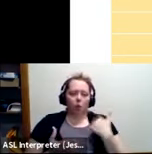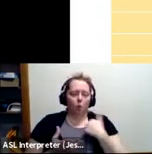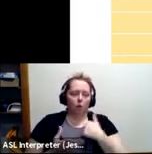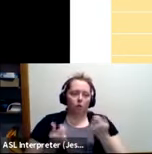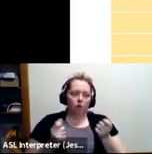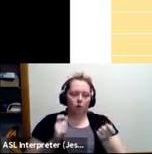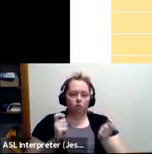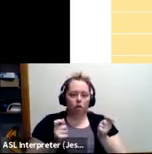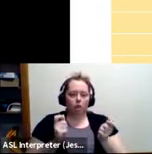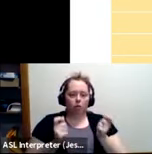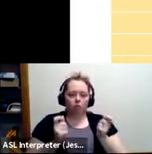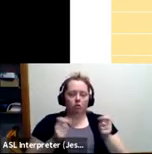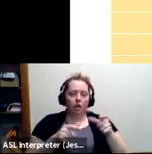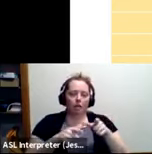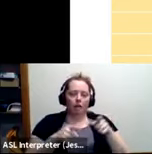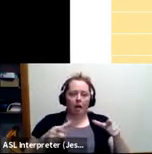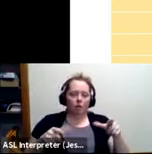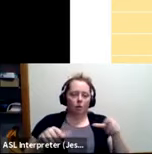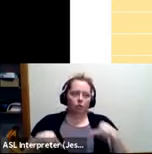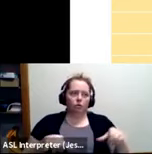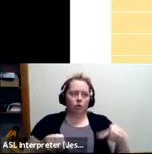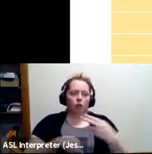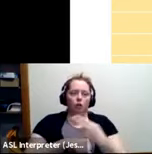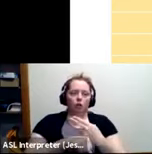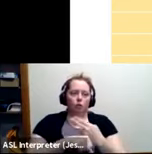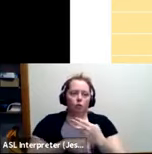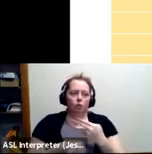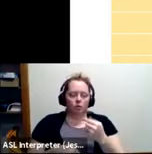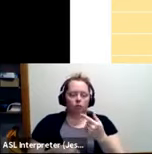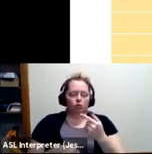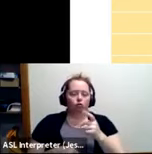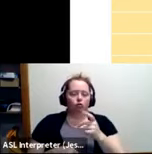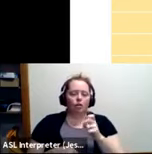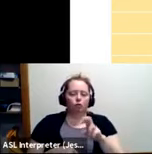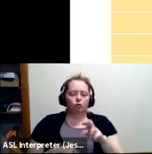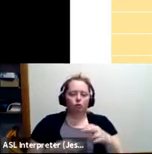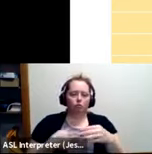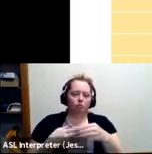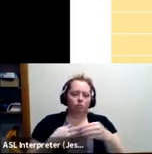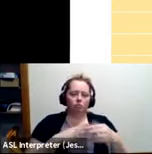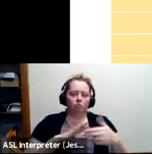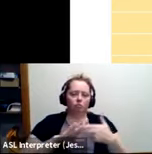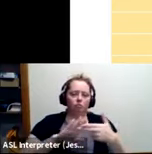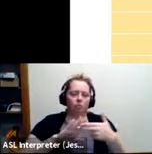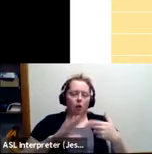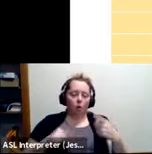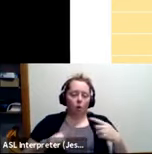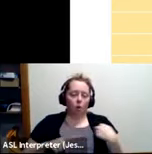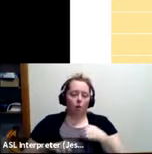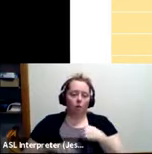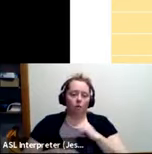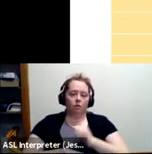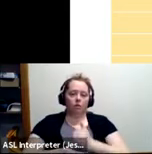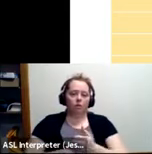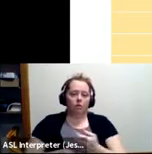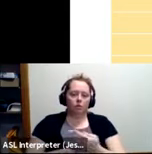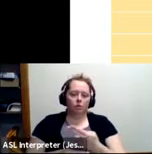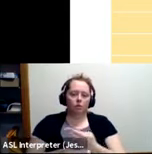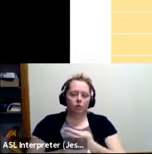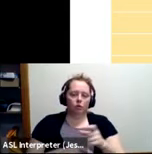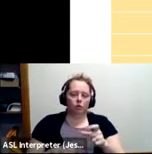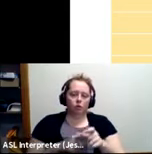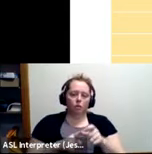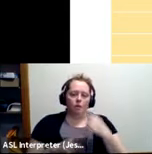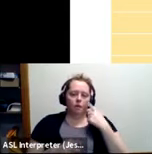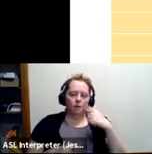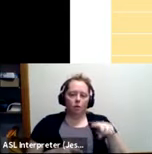is when we had our pregnancy protections instated and using the term pregnant women. Instead of